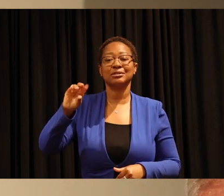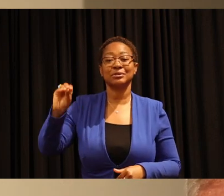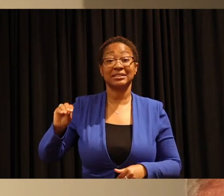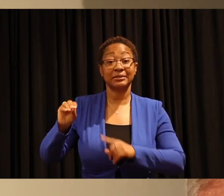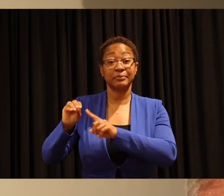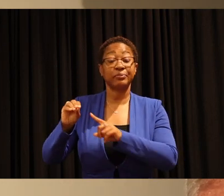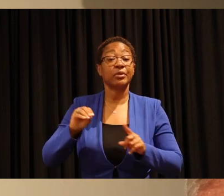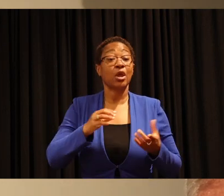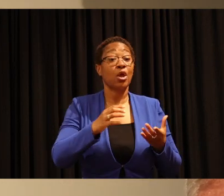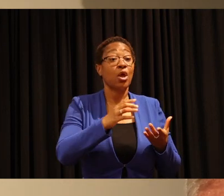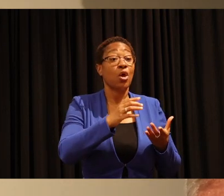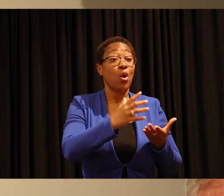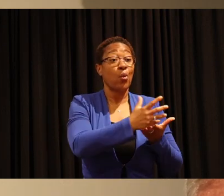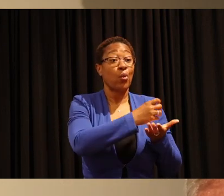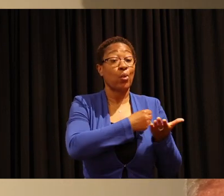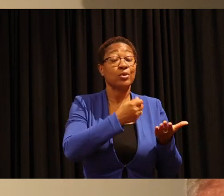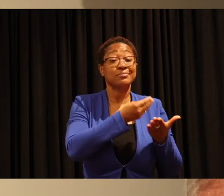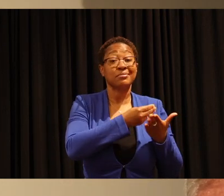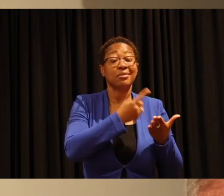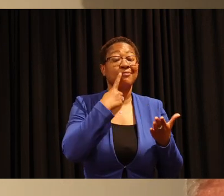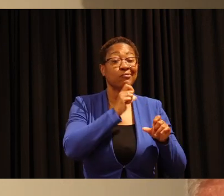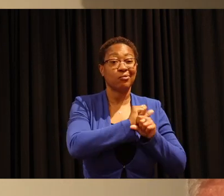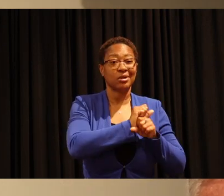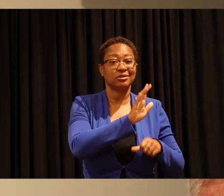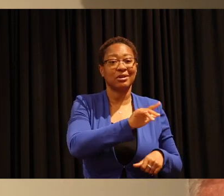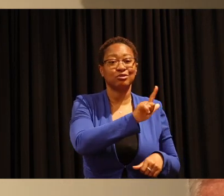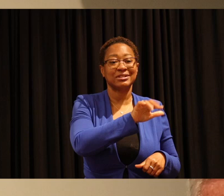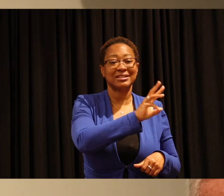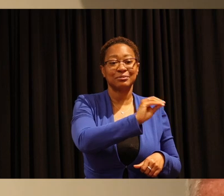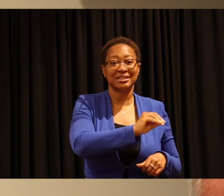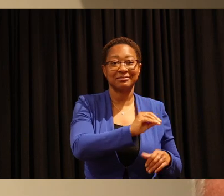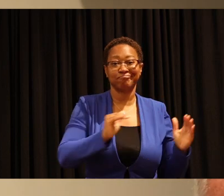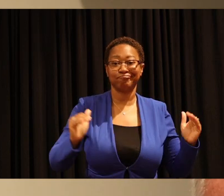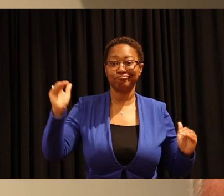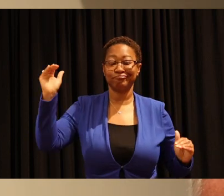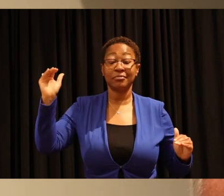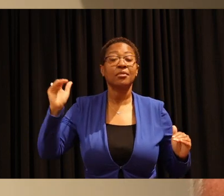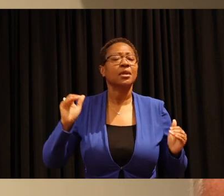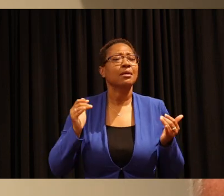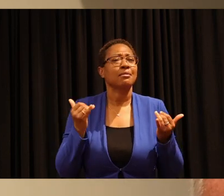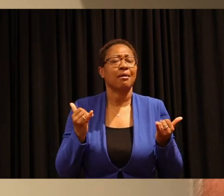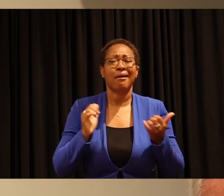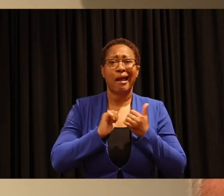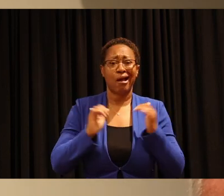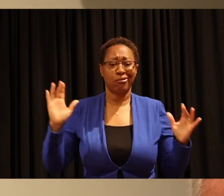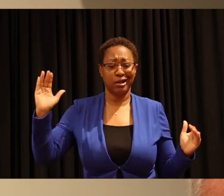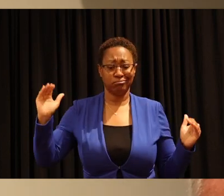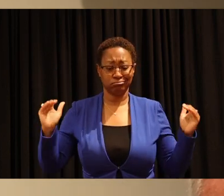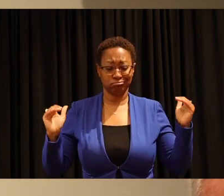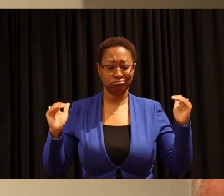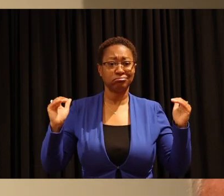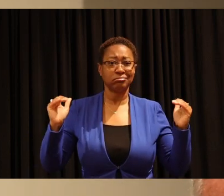126%, where wage growth has been about stagnant at 26%. So then you have to say, how do we then bridge that